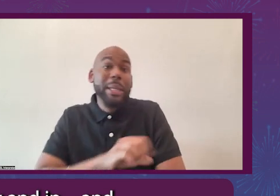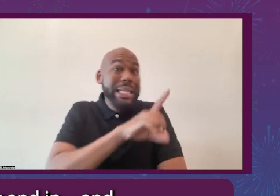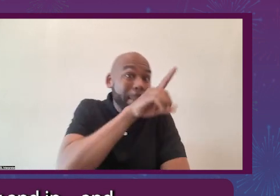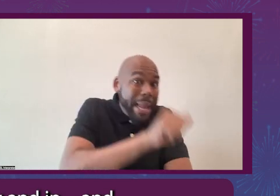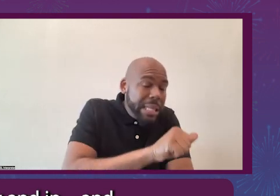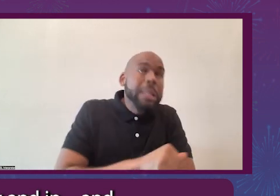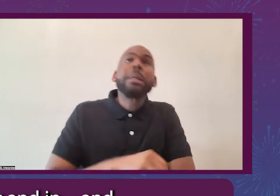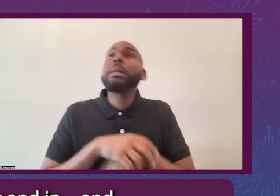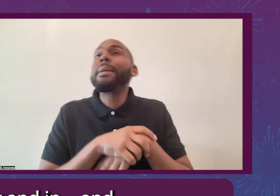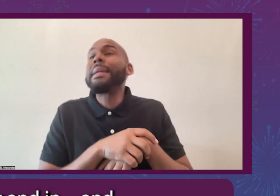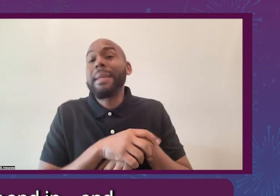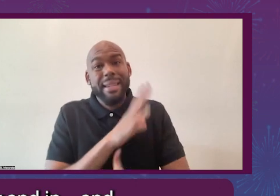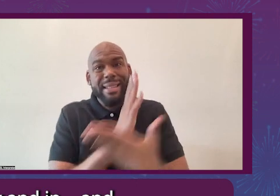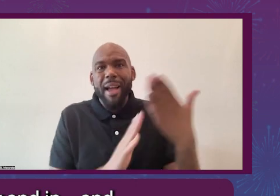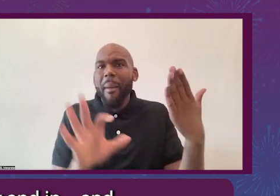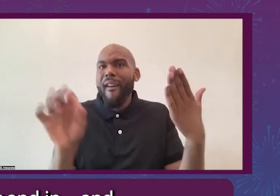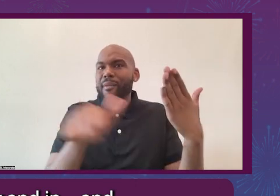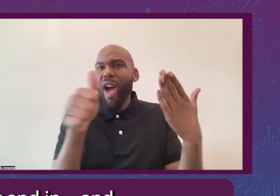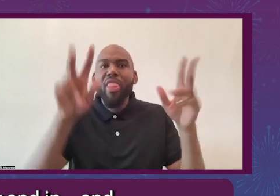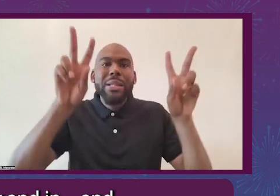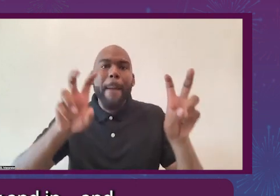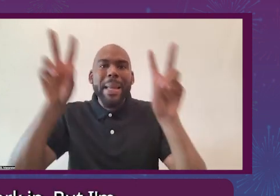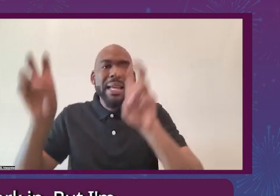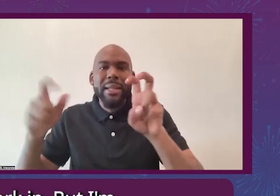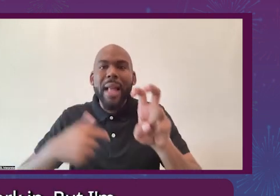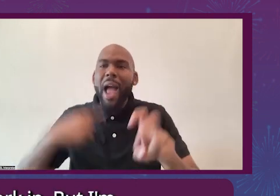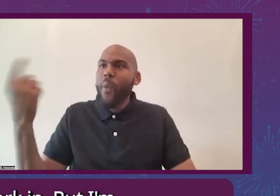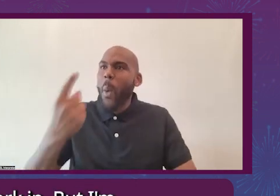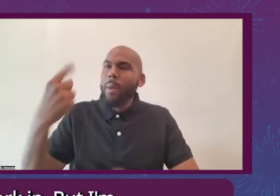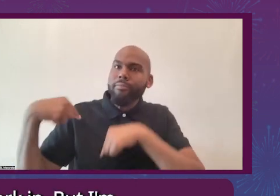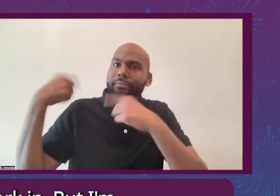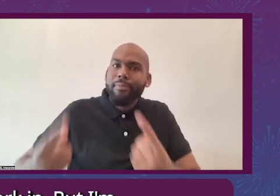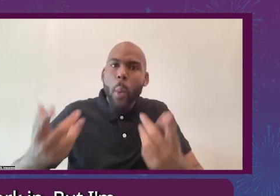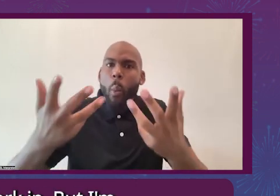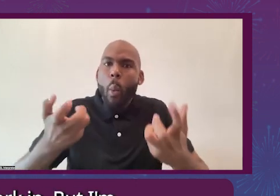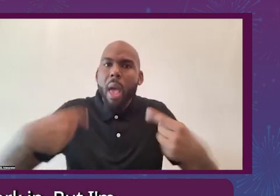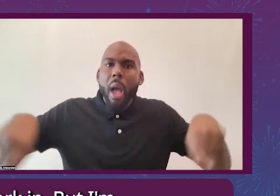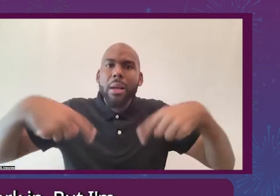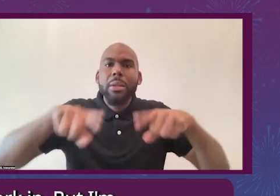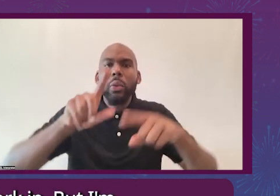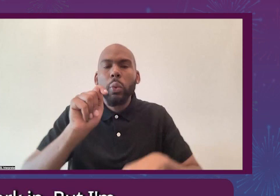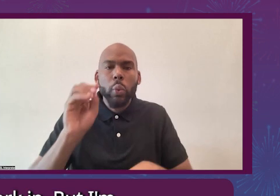and some of the other topics that I have long wanted us to